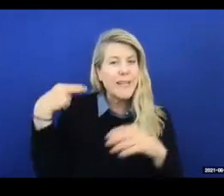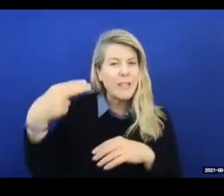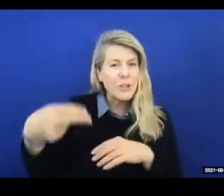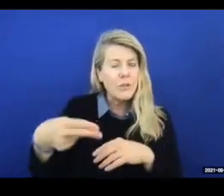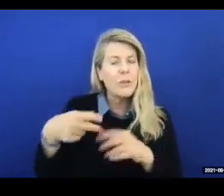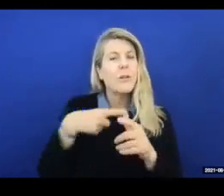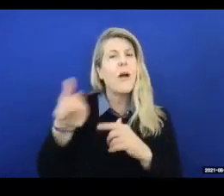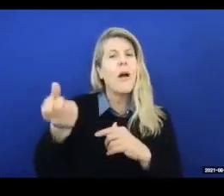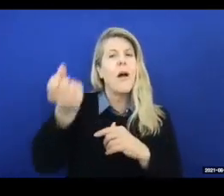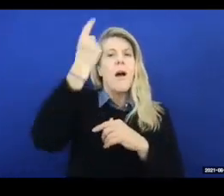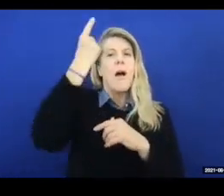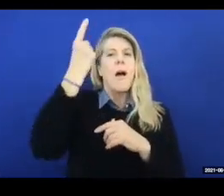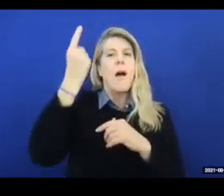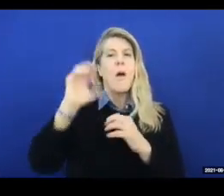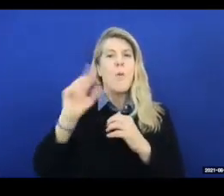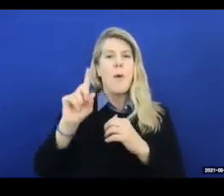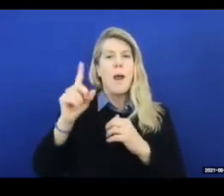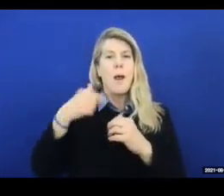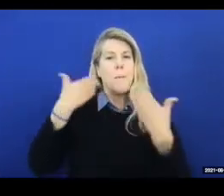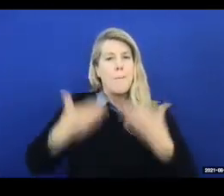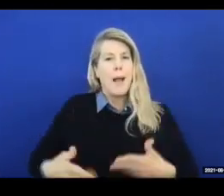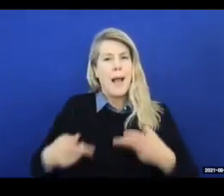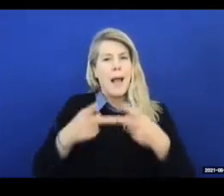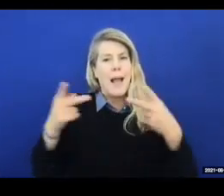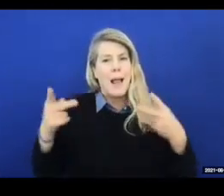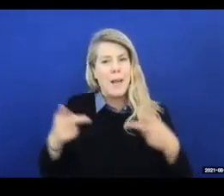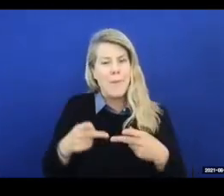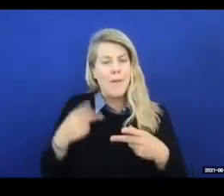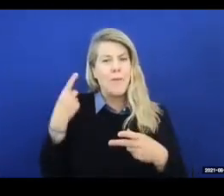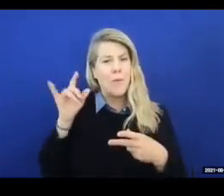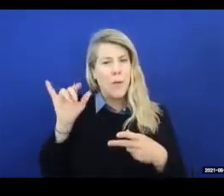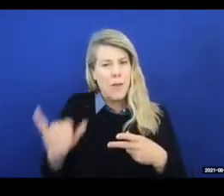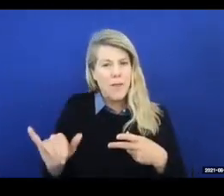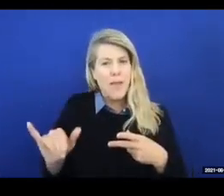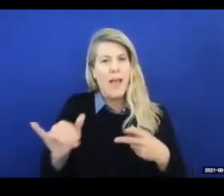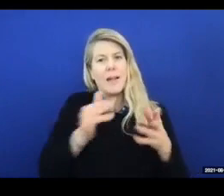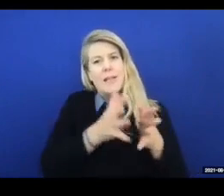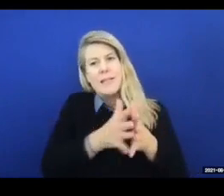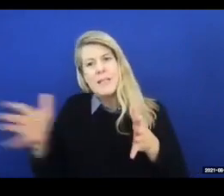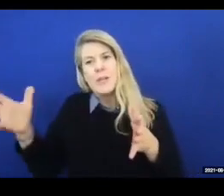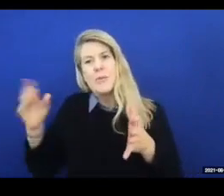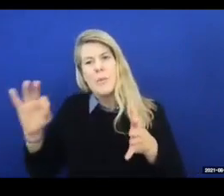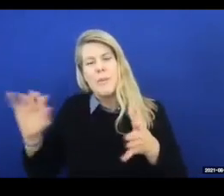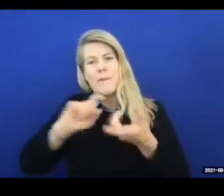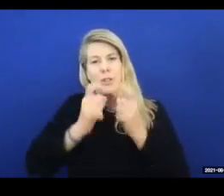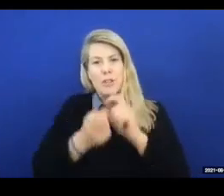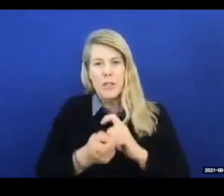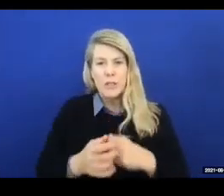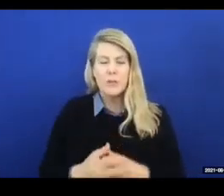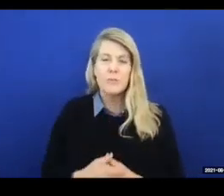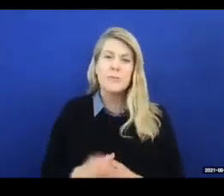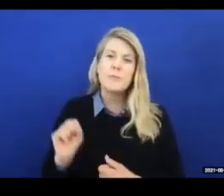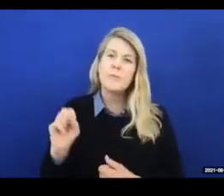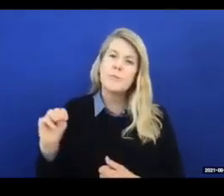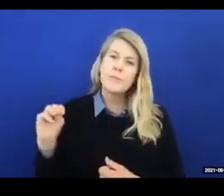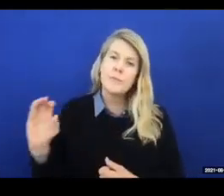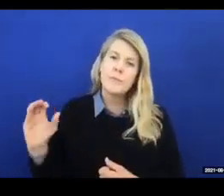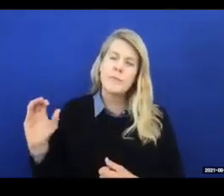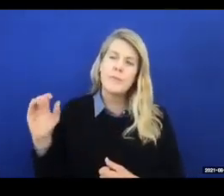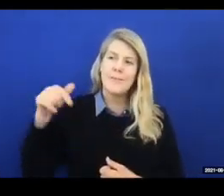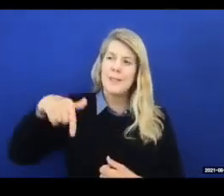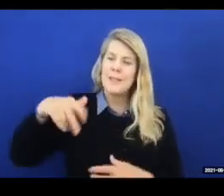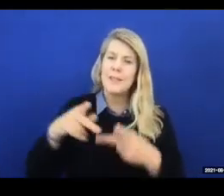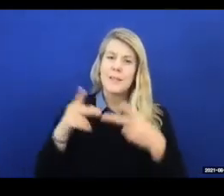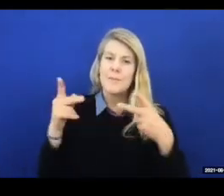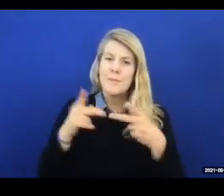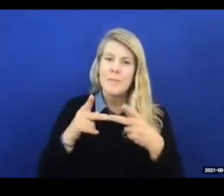become aware of where you stand within the continuum of change." Santa Monica College is a place